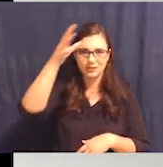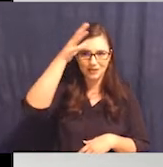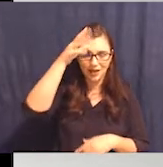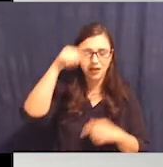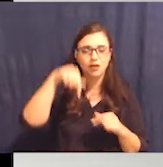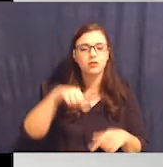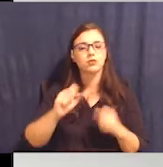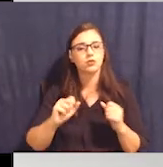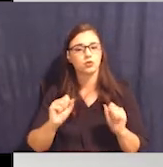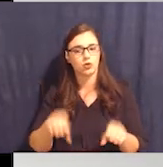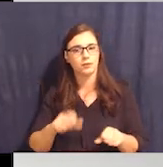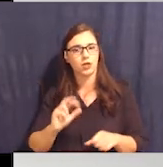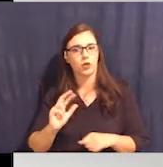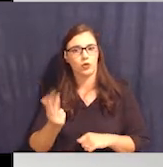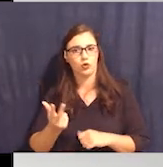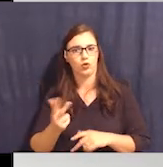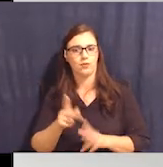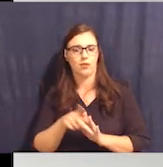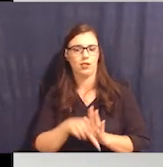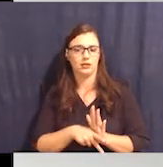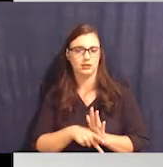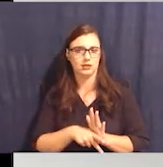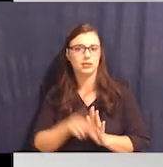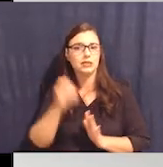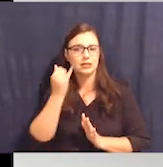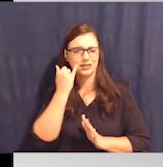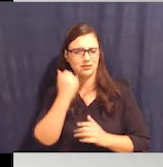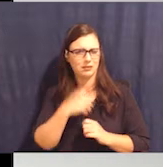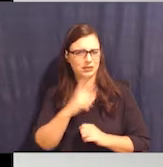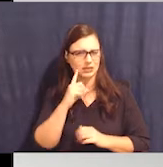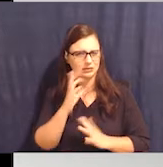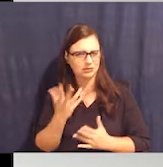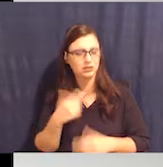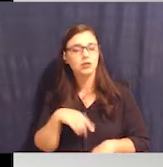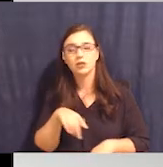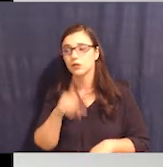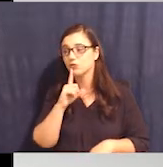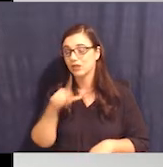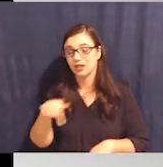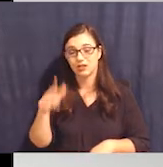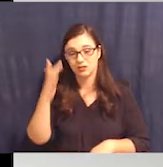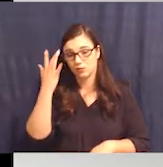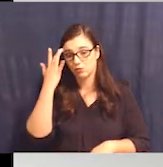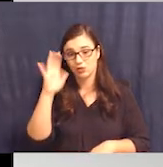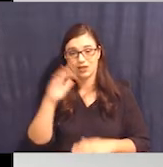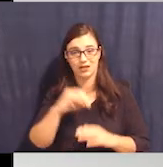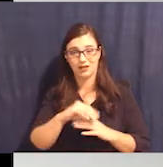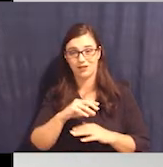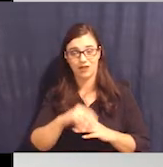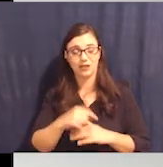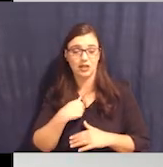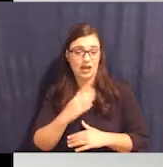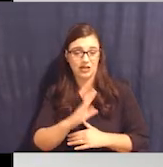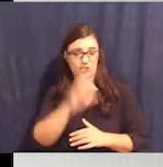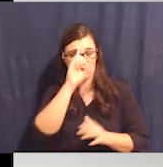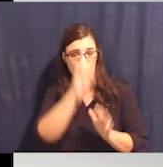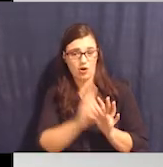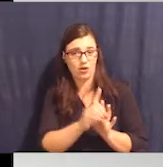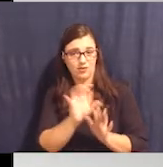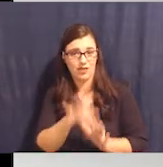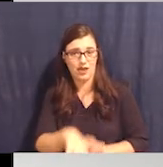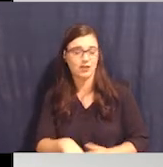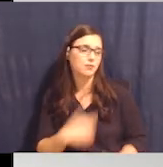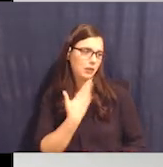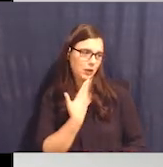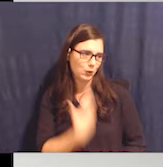on the dad. This could be a third policy if it makes sense. This was brilliant advice, and I hadn't